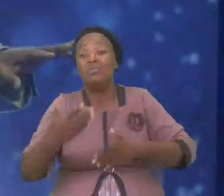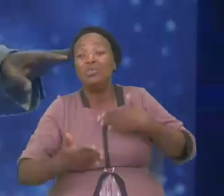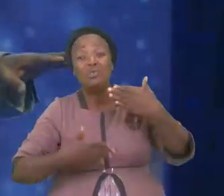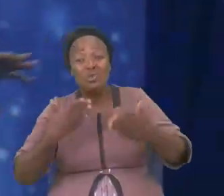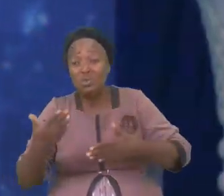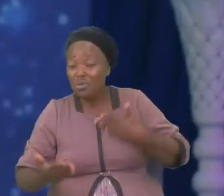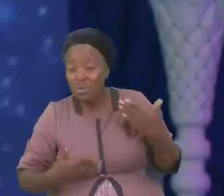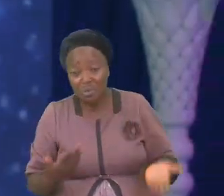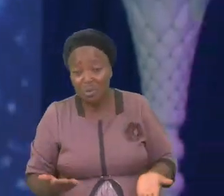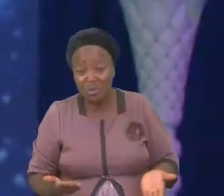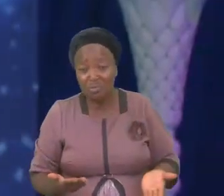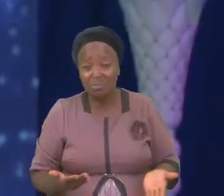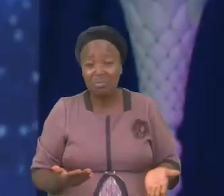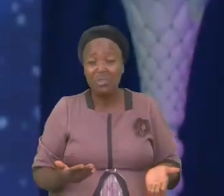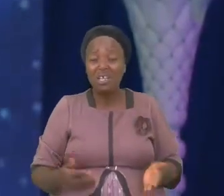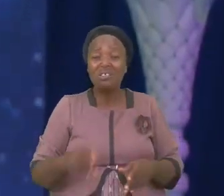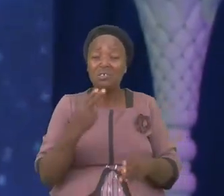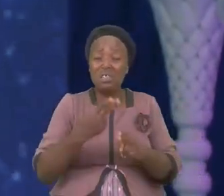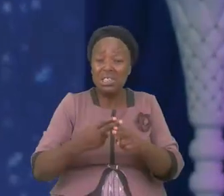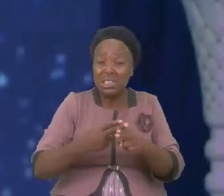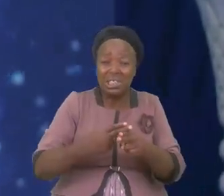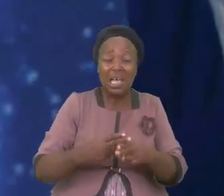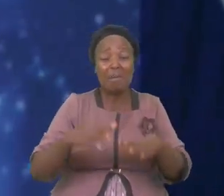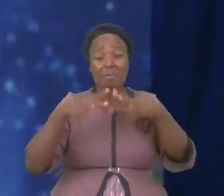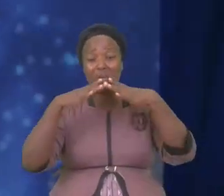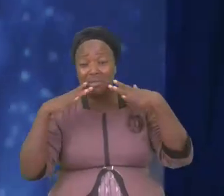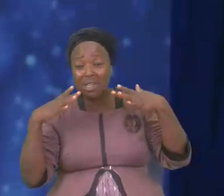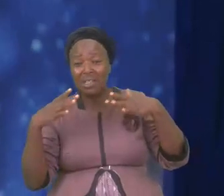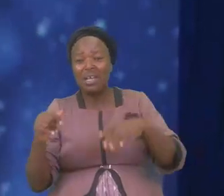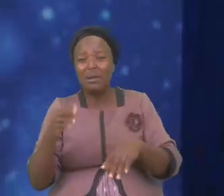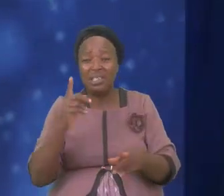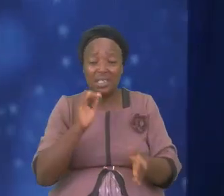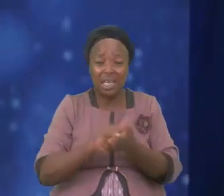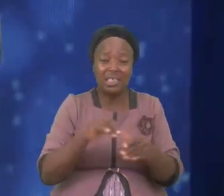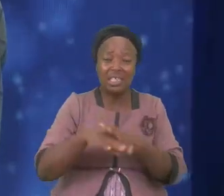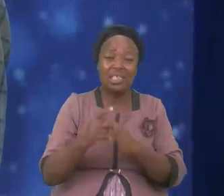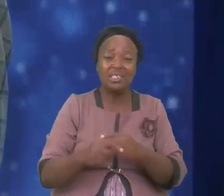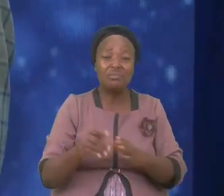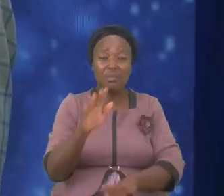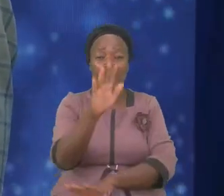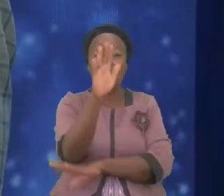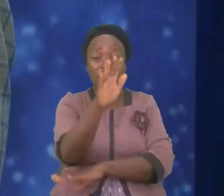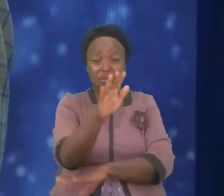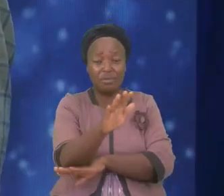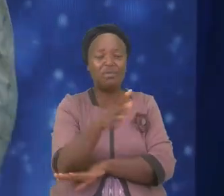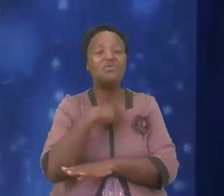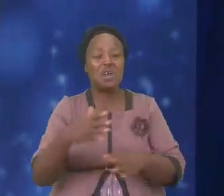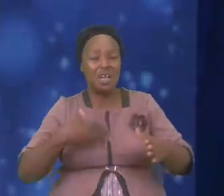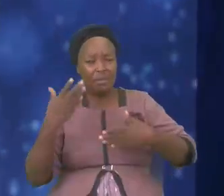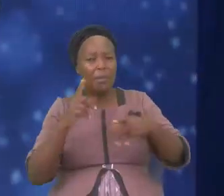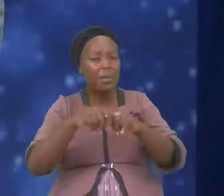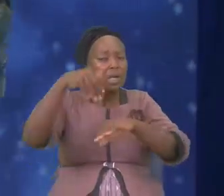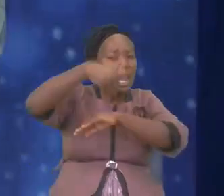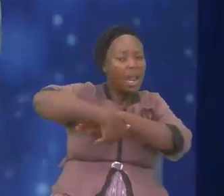afternoon, you appear happy, but in the night, your bones are aching. Your belly aching and